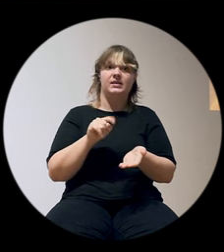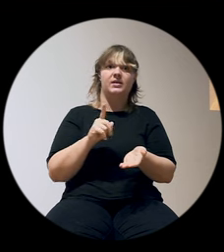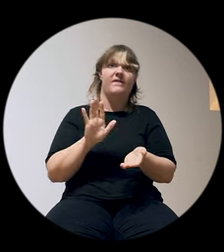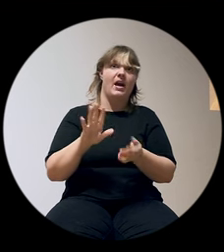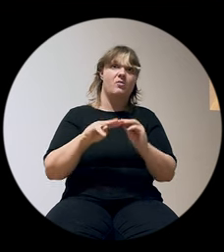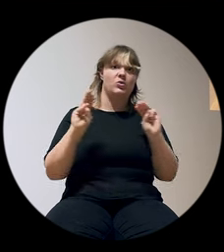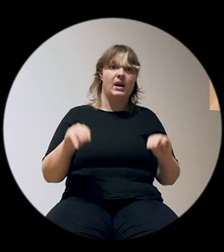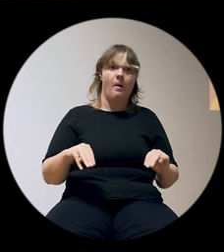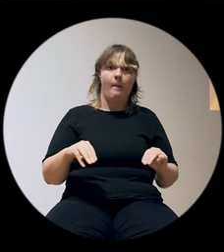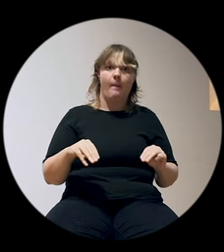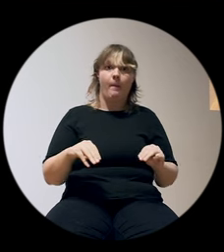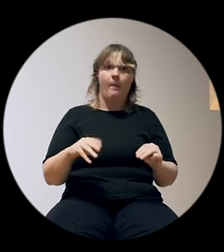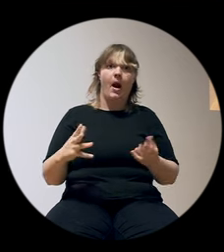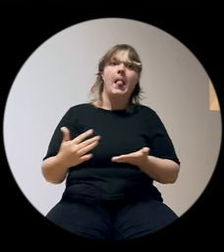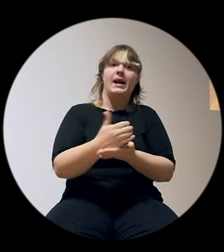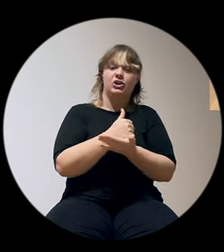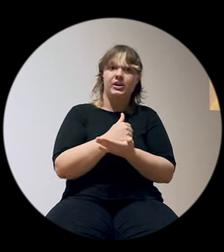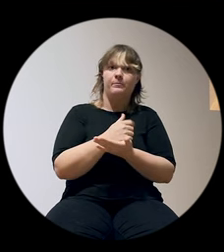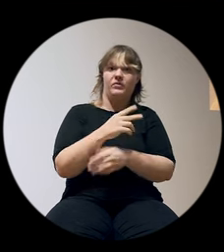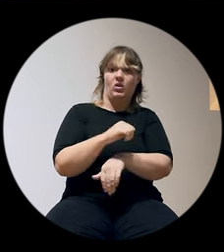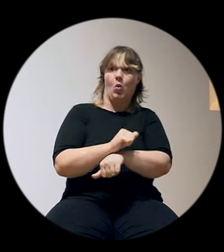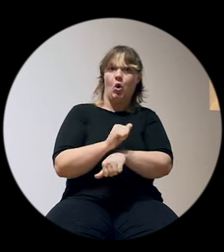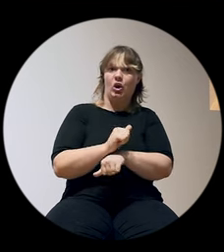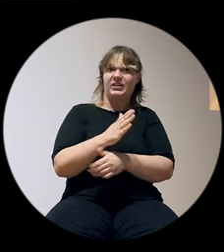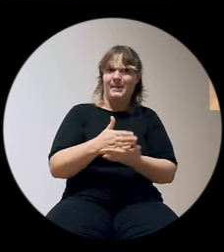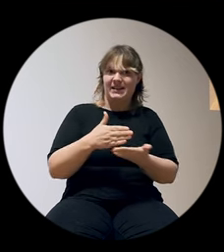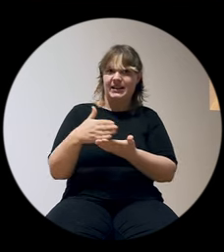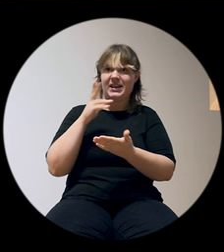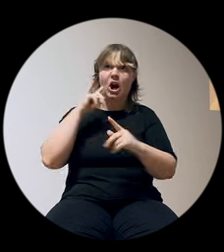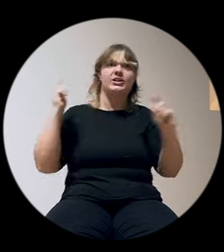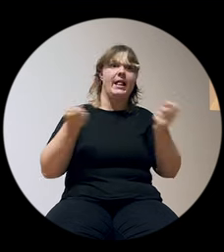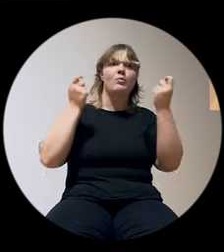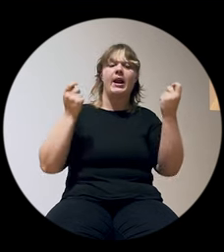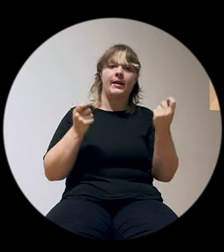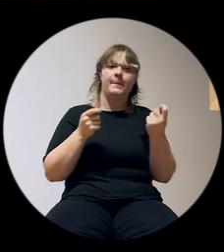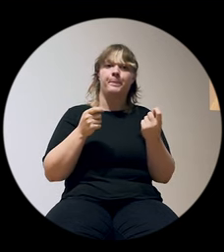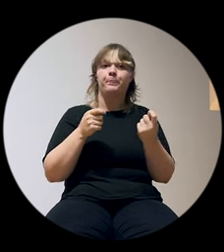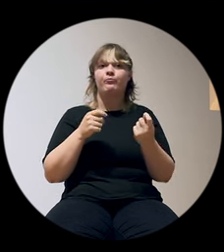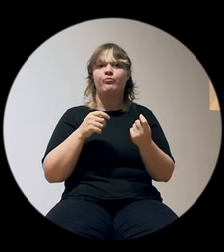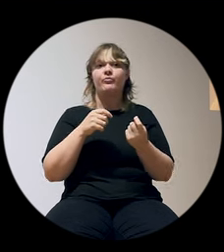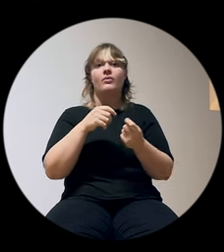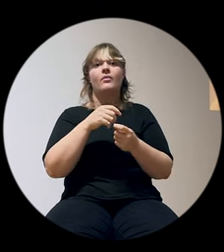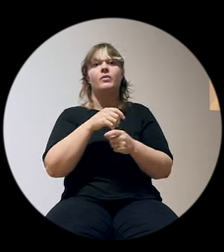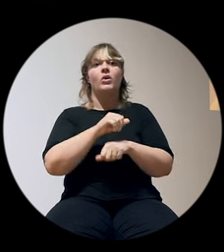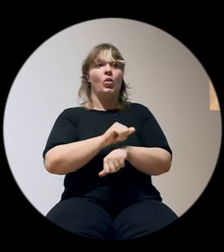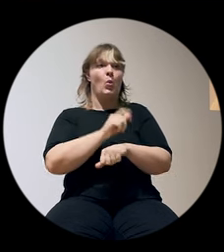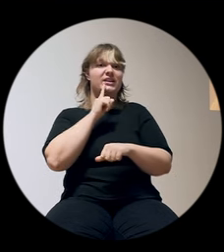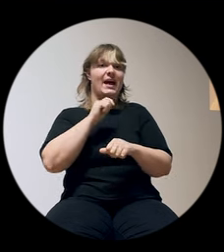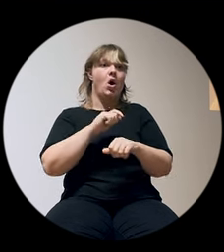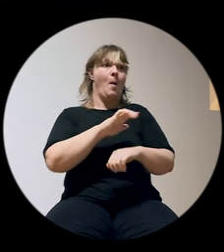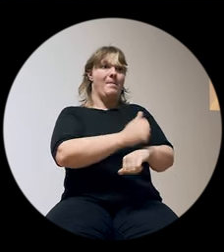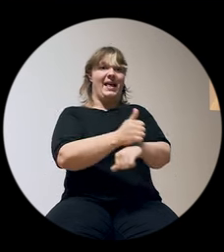museum collection, the works that are celebrated, the works that are placed